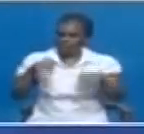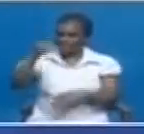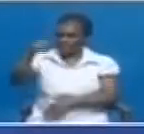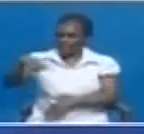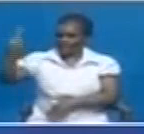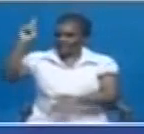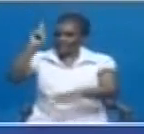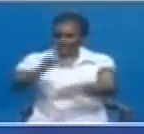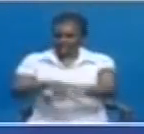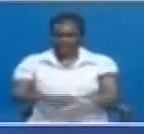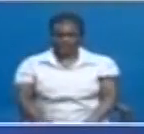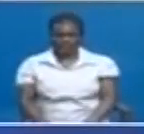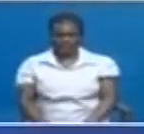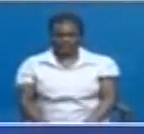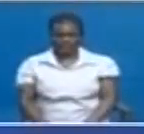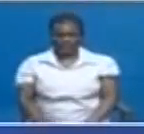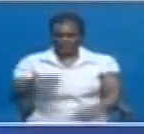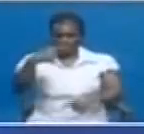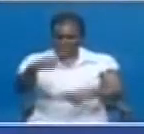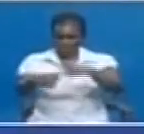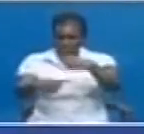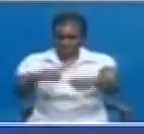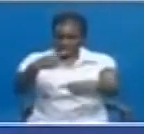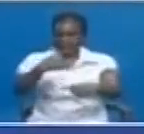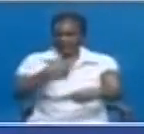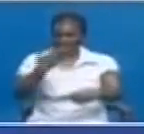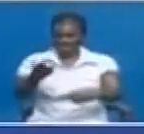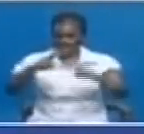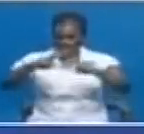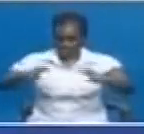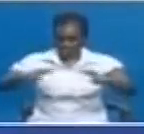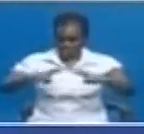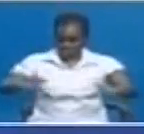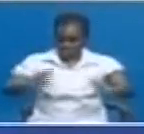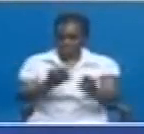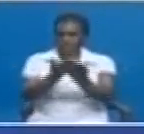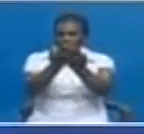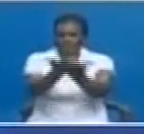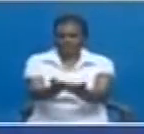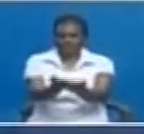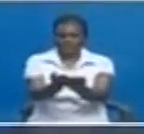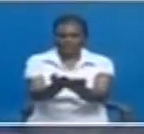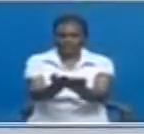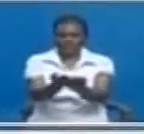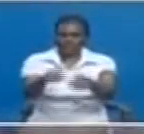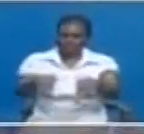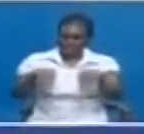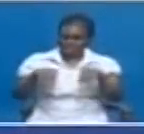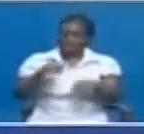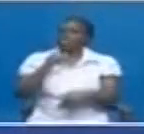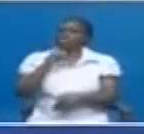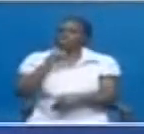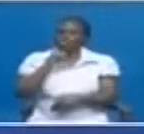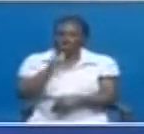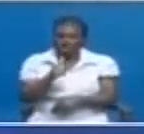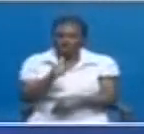time to do so. There is a procedure to scrutinize what he has presented. Why don't we hold our horses instead of looking